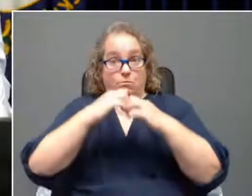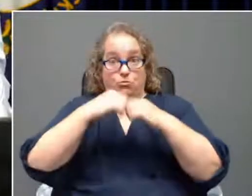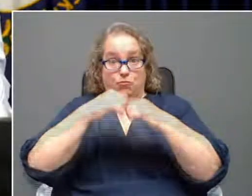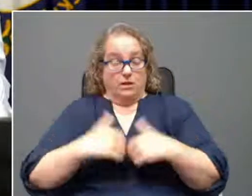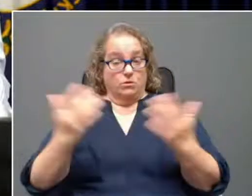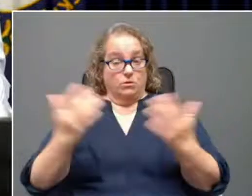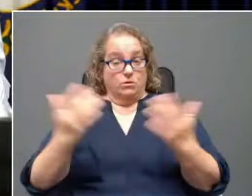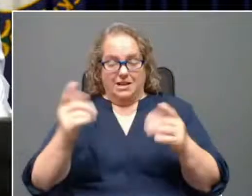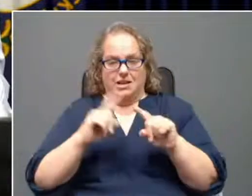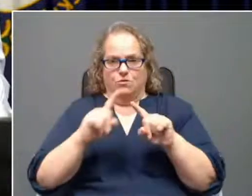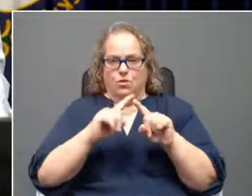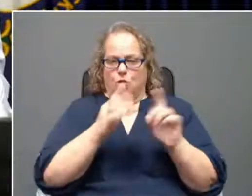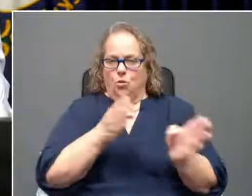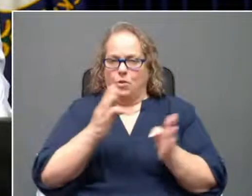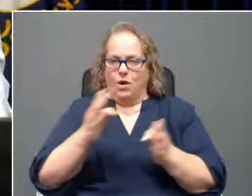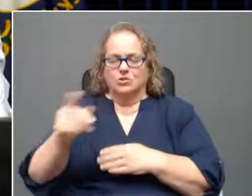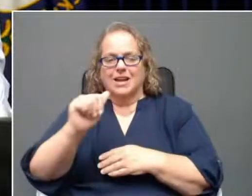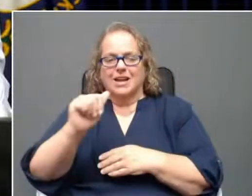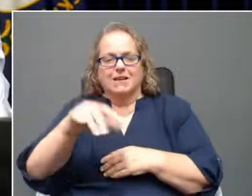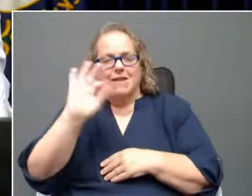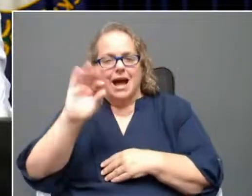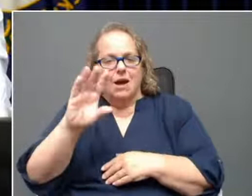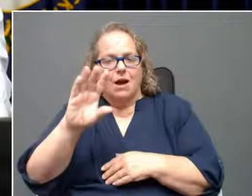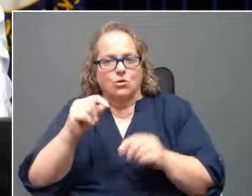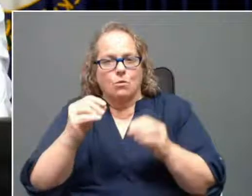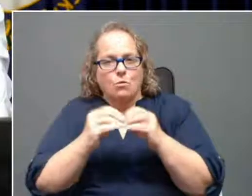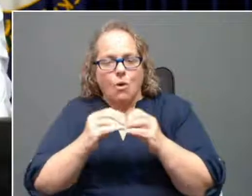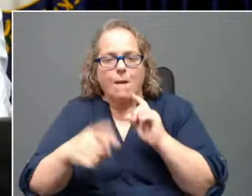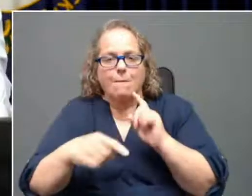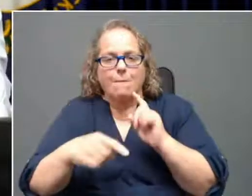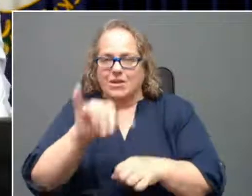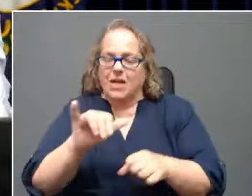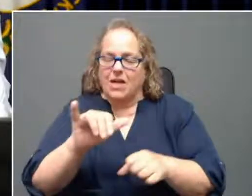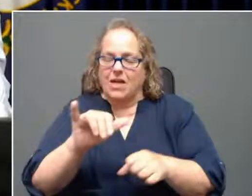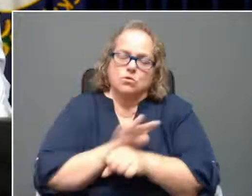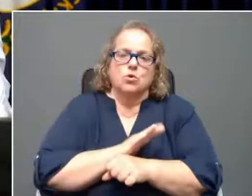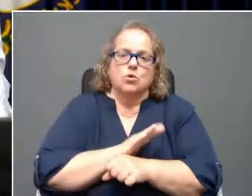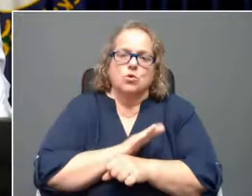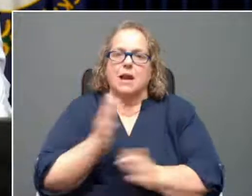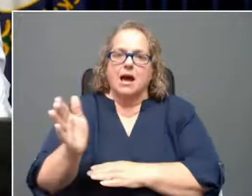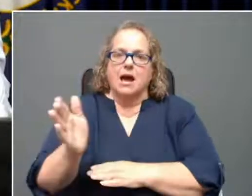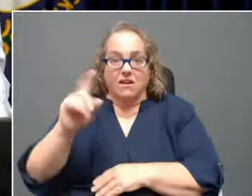ways, but you can find out more about this entire plan at